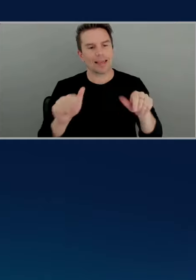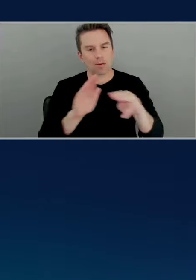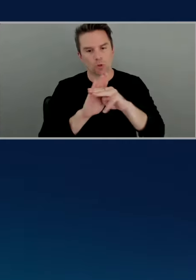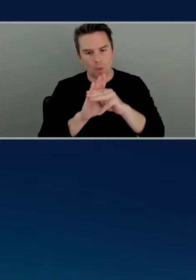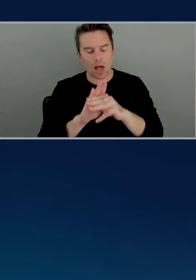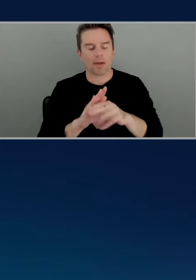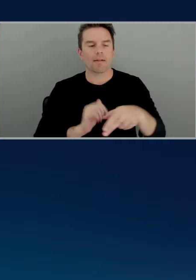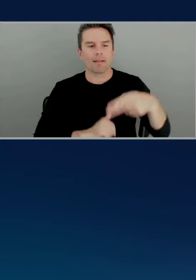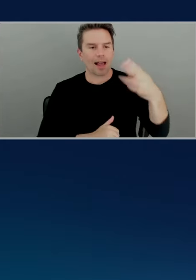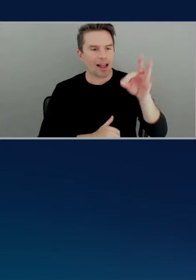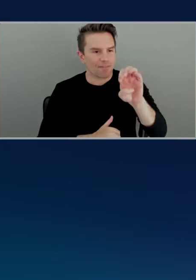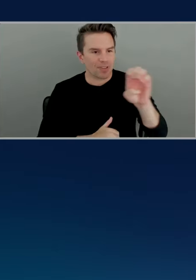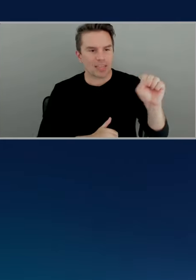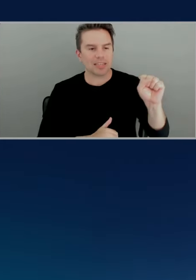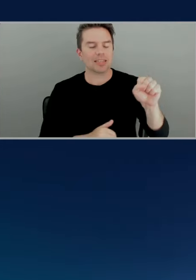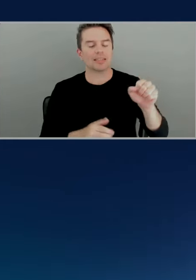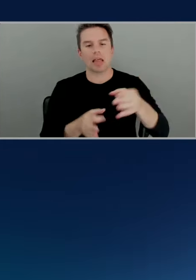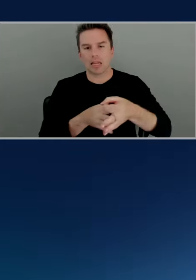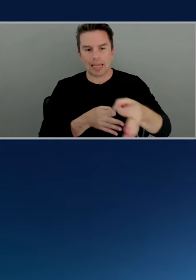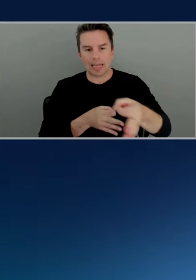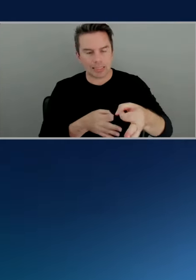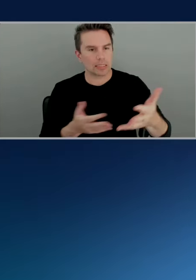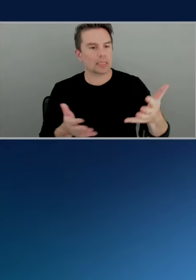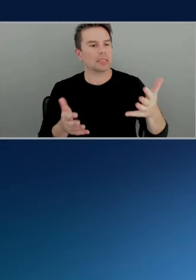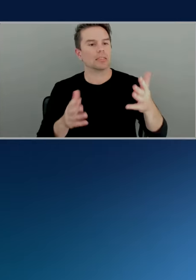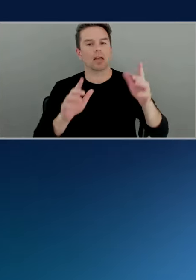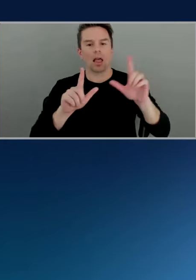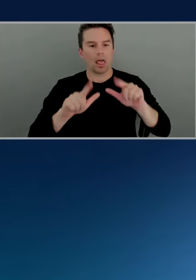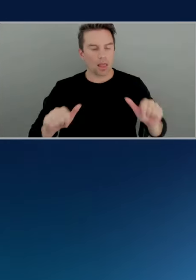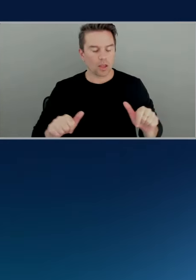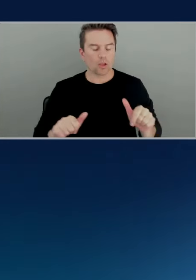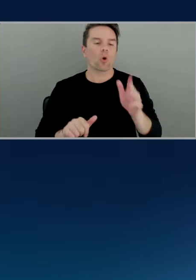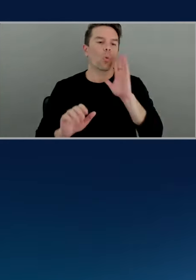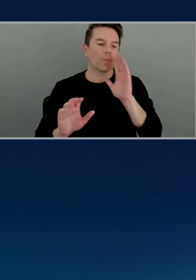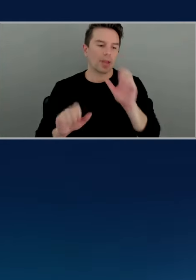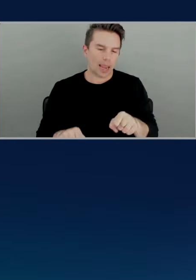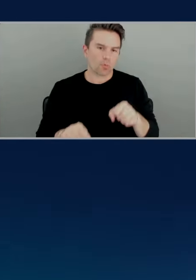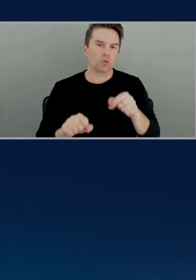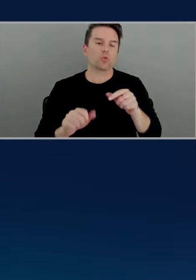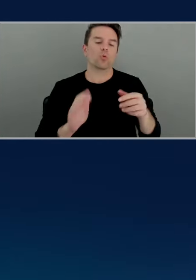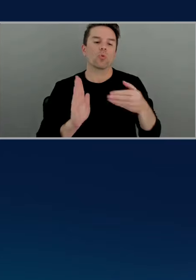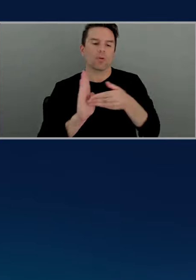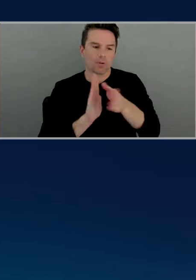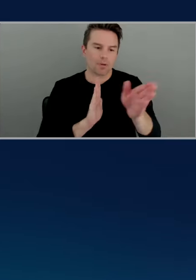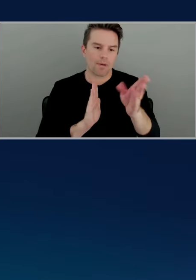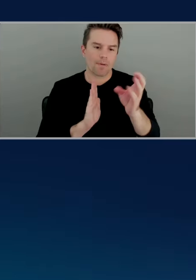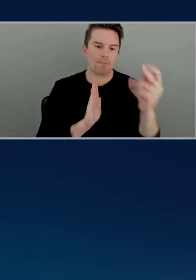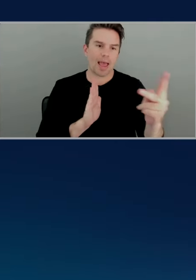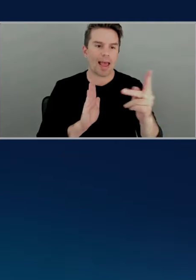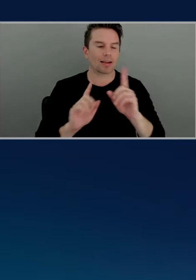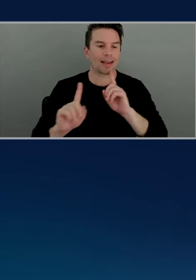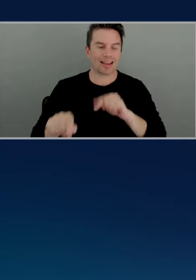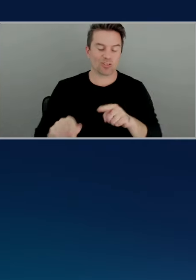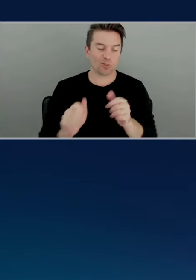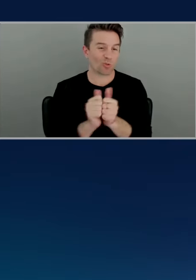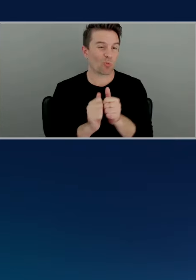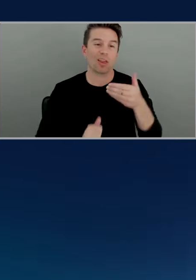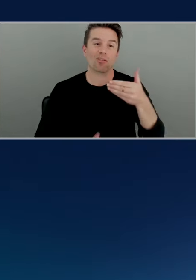overhead, and then you're able to retrieve and return back an answer for very commonly asked questions within those millisecond